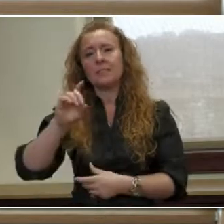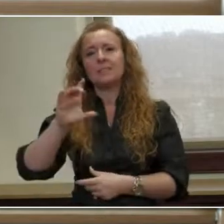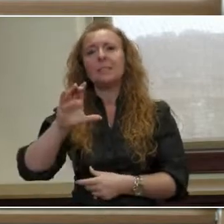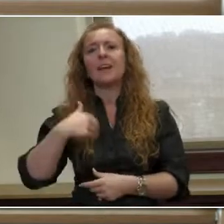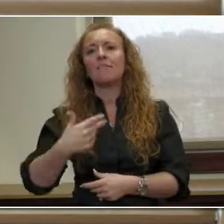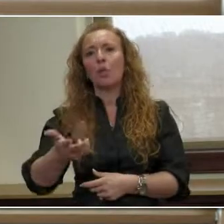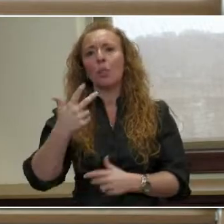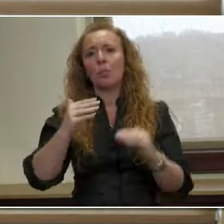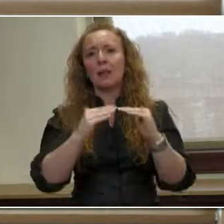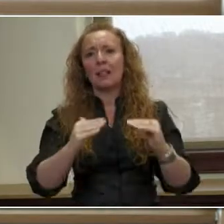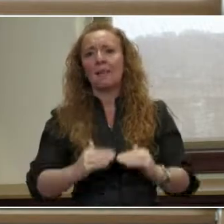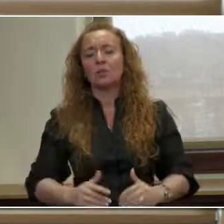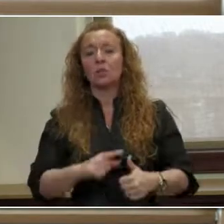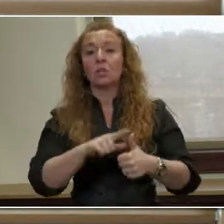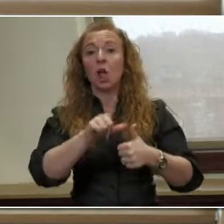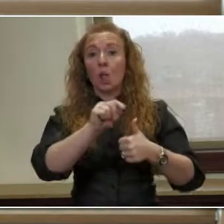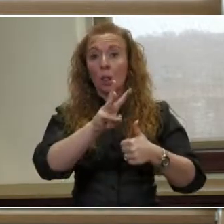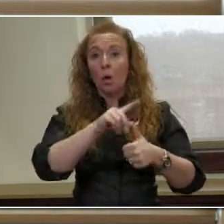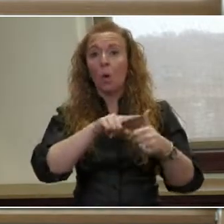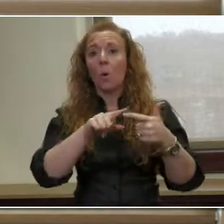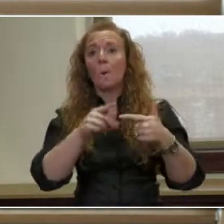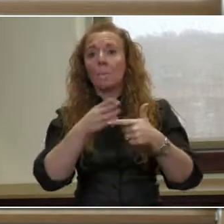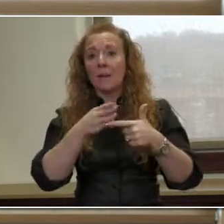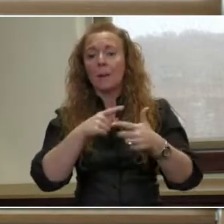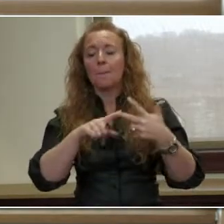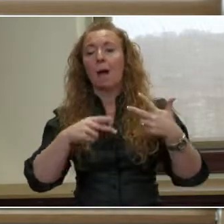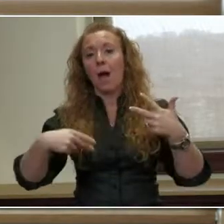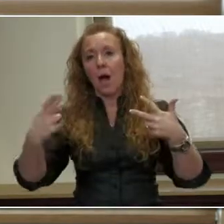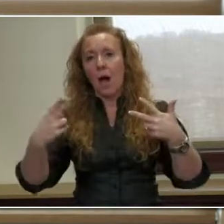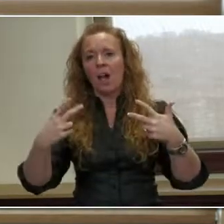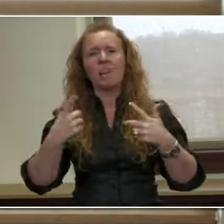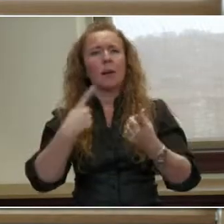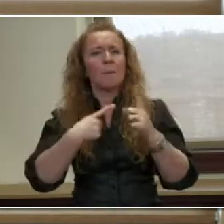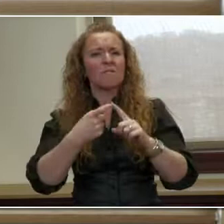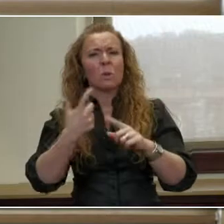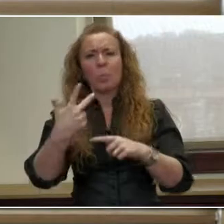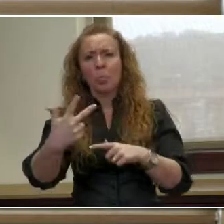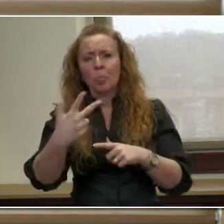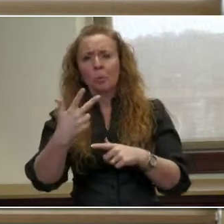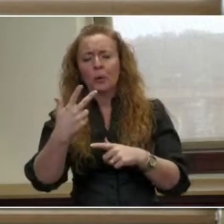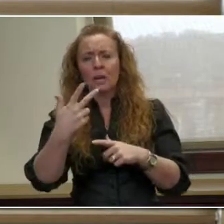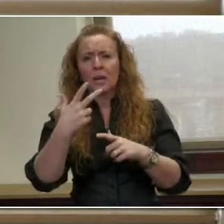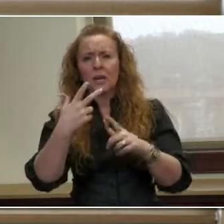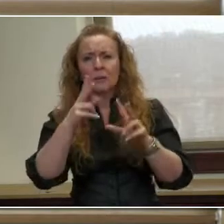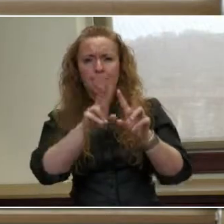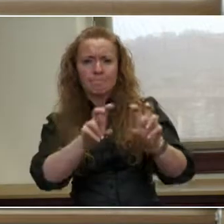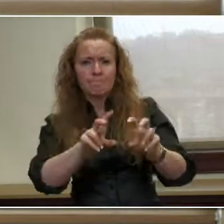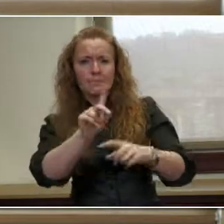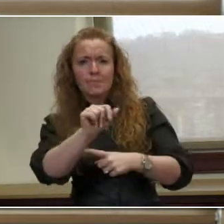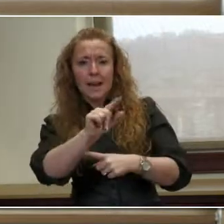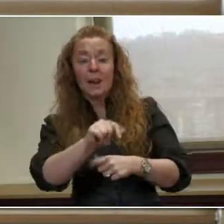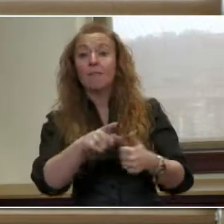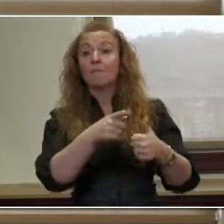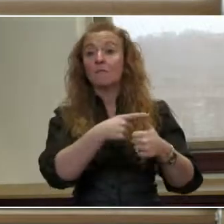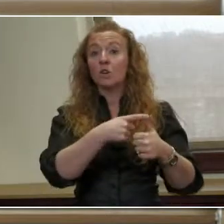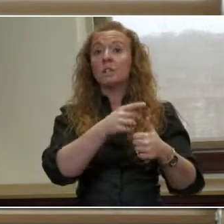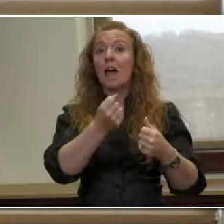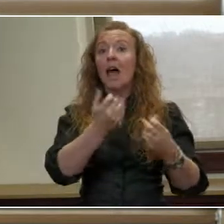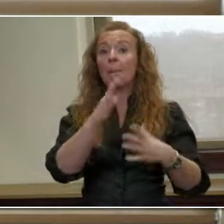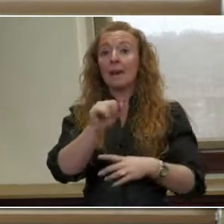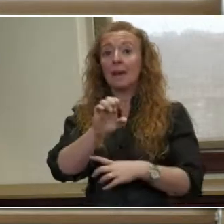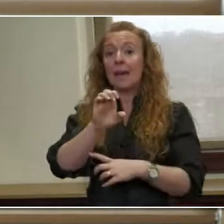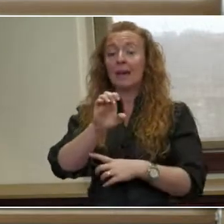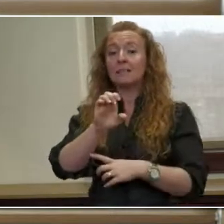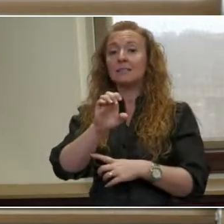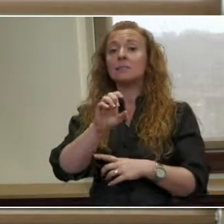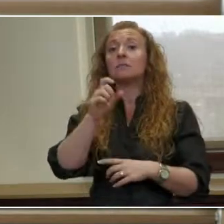community levels, low, medium, and high, based on 3 indicators. The first indicator is case rates